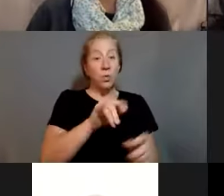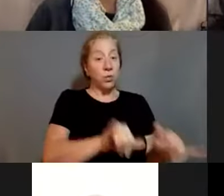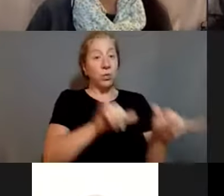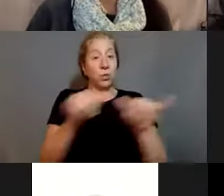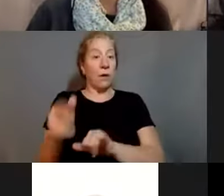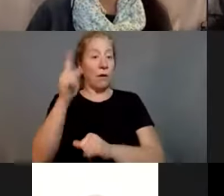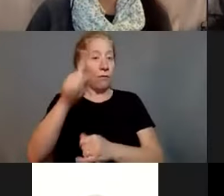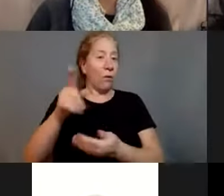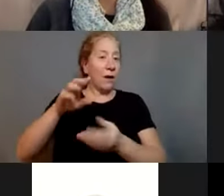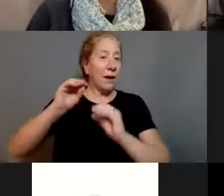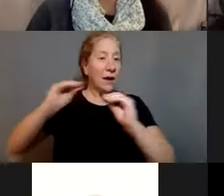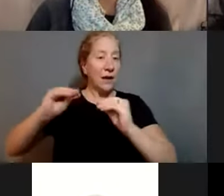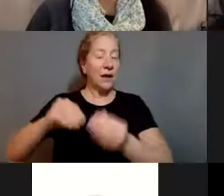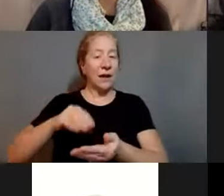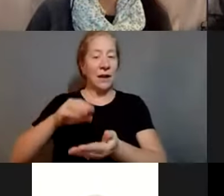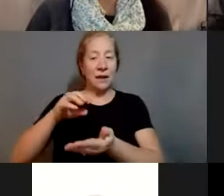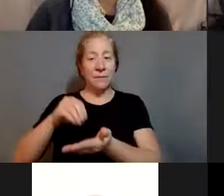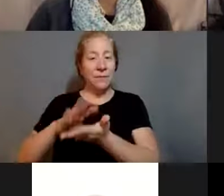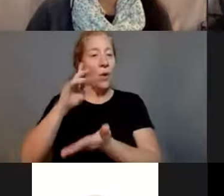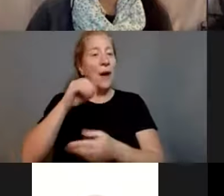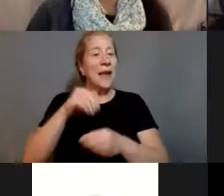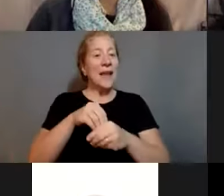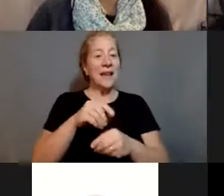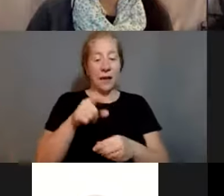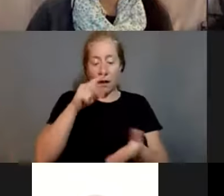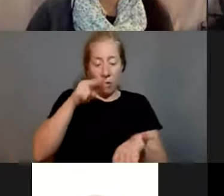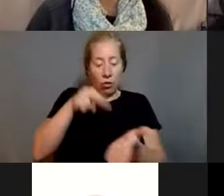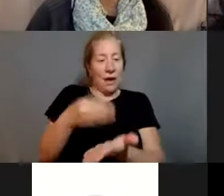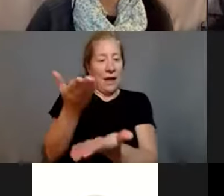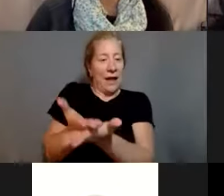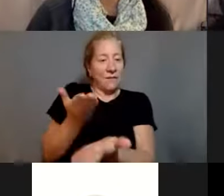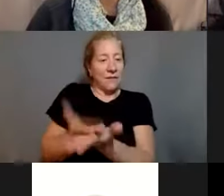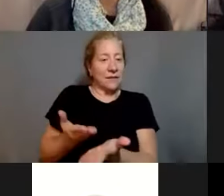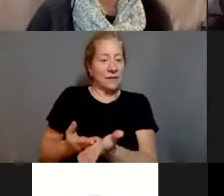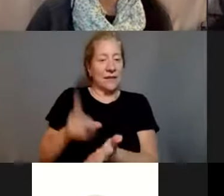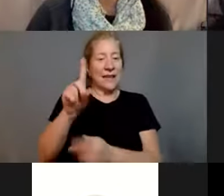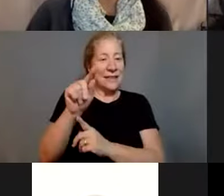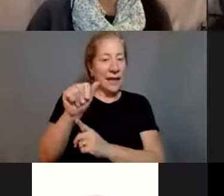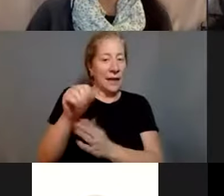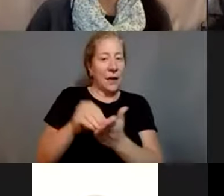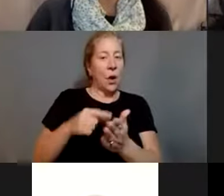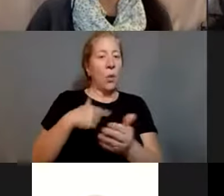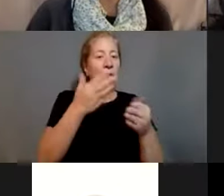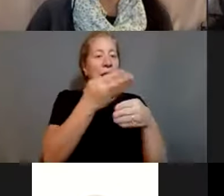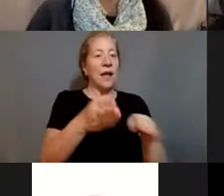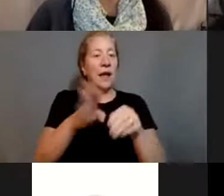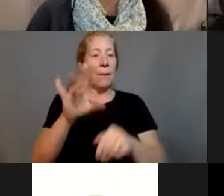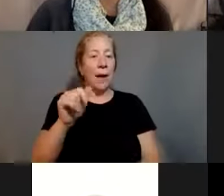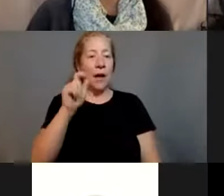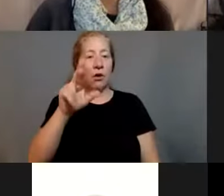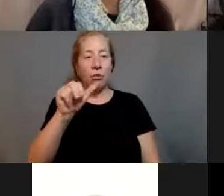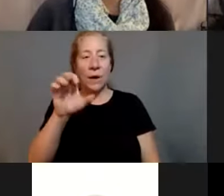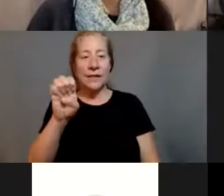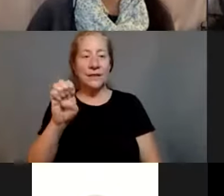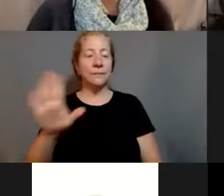at our data. Even in medicine, we're calling ourselves to look at our data. We're stratifying individuals by race,